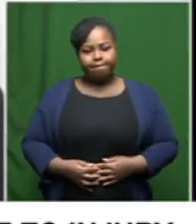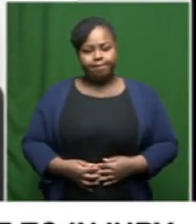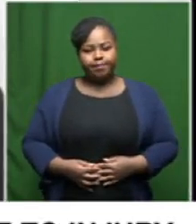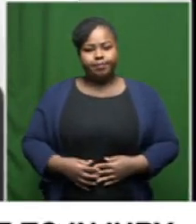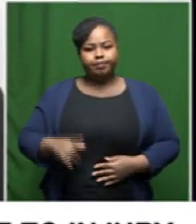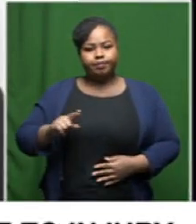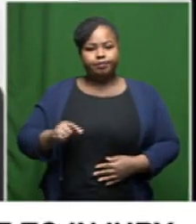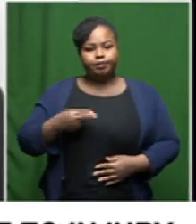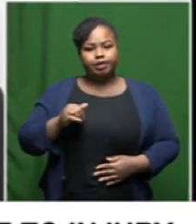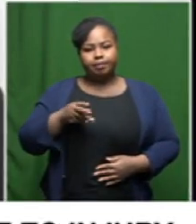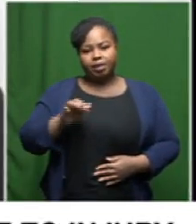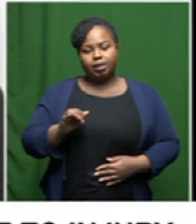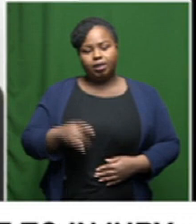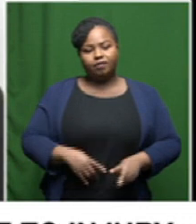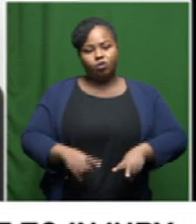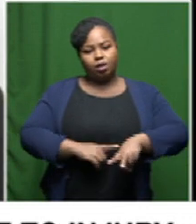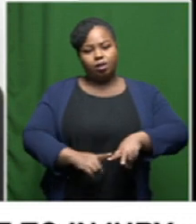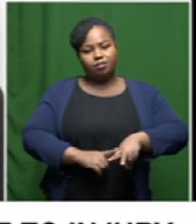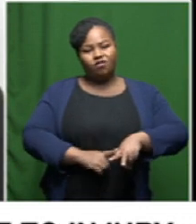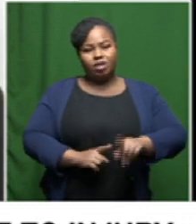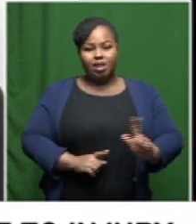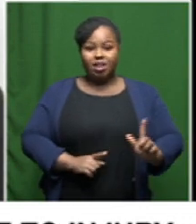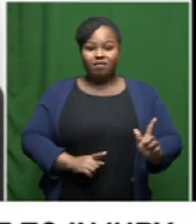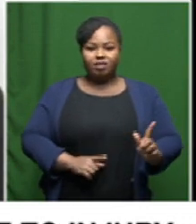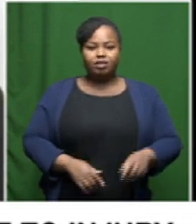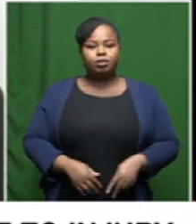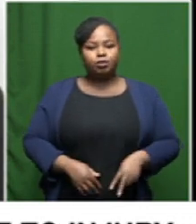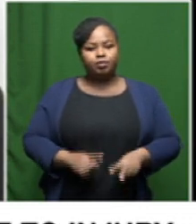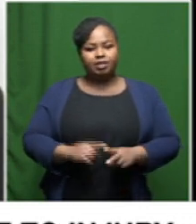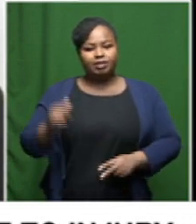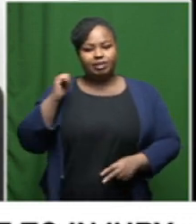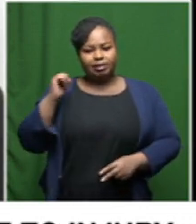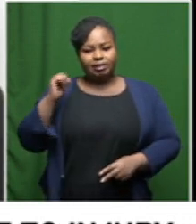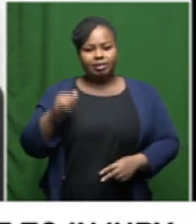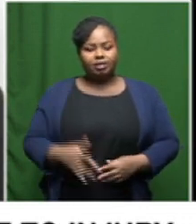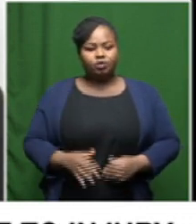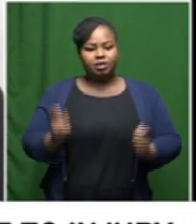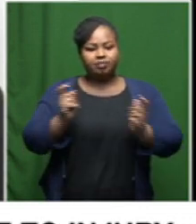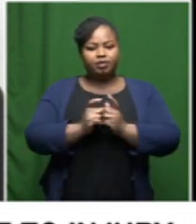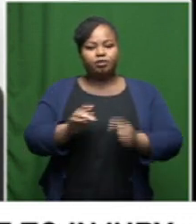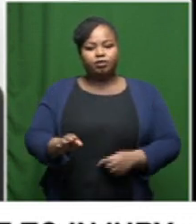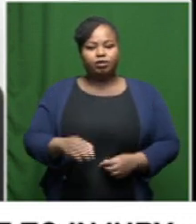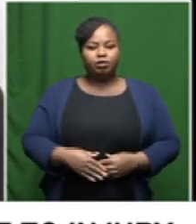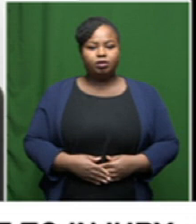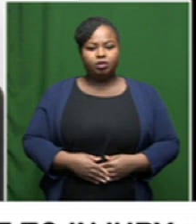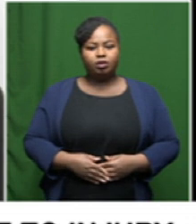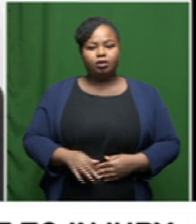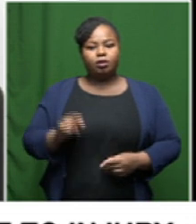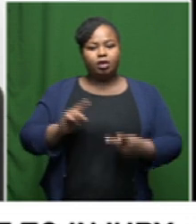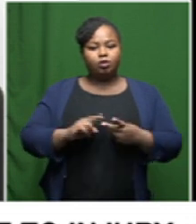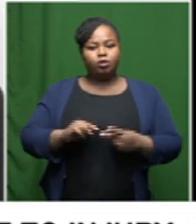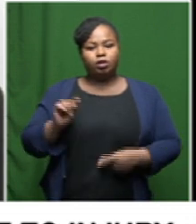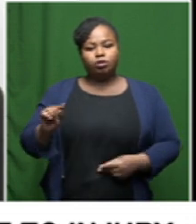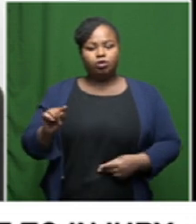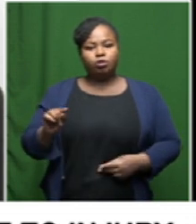Thembi Kgatlana sustained a complete rupture of left Achilles tendon yesterday during the match against Botswana, which was confirmed by the